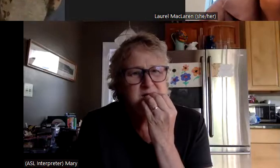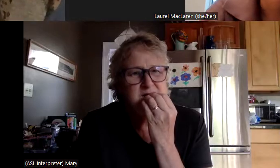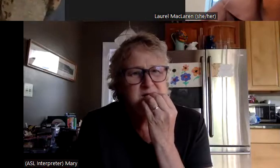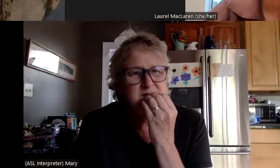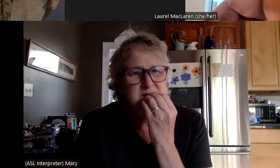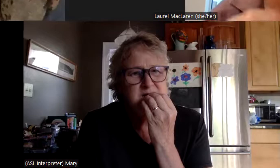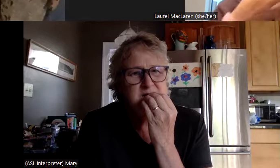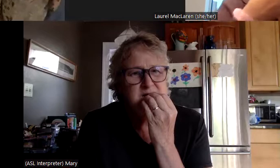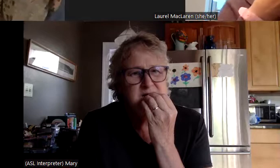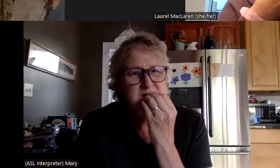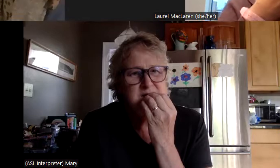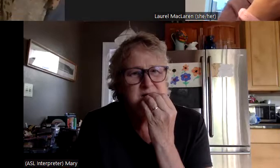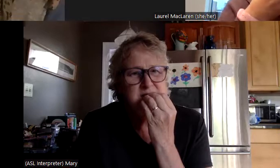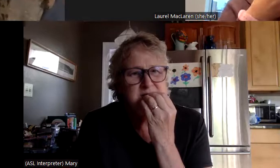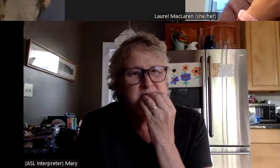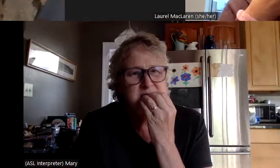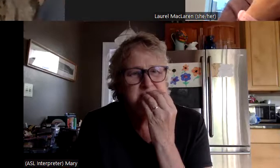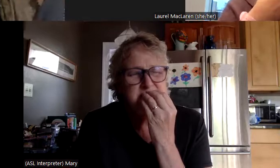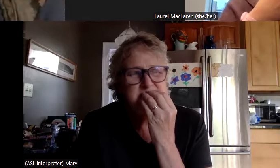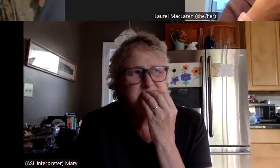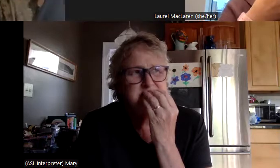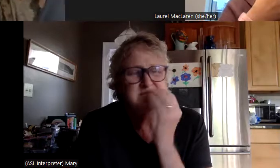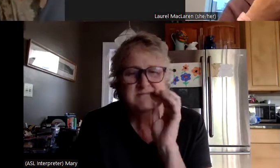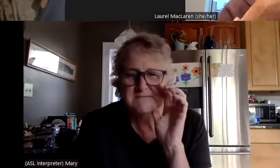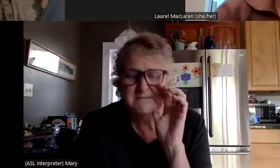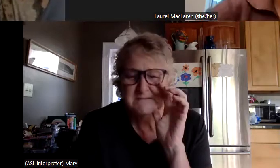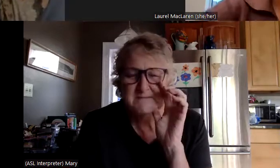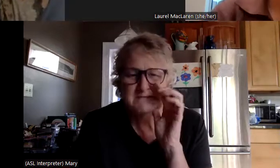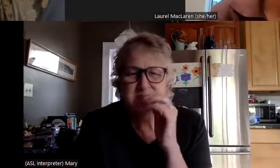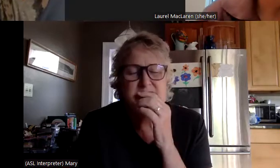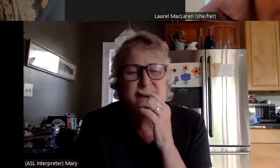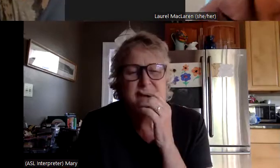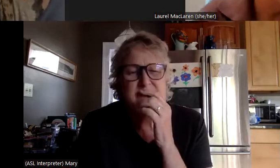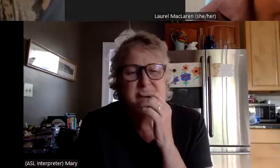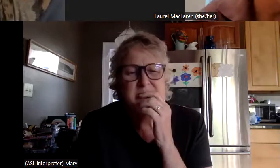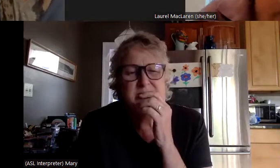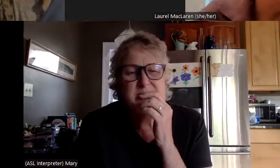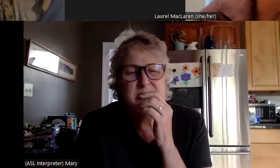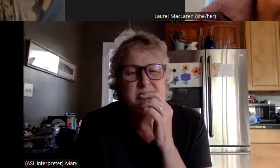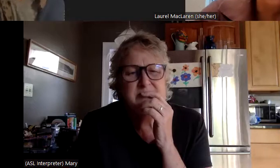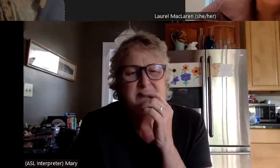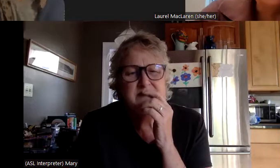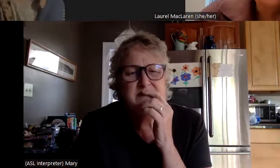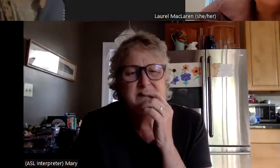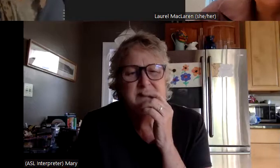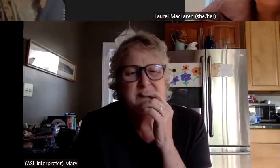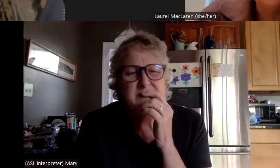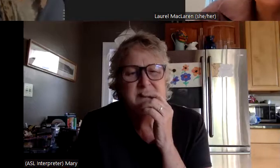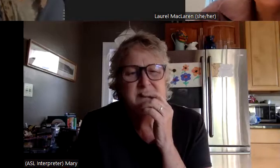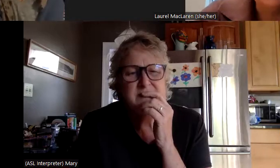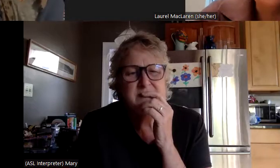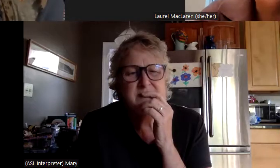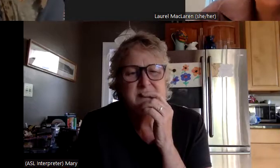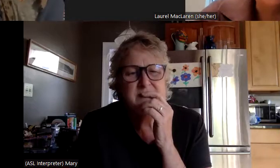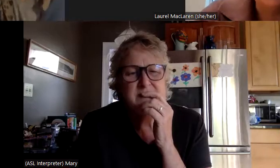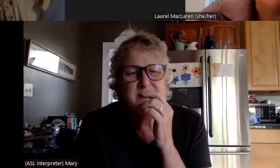I was happy that it stayed over there. I don't remember it being so big, but I mean, we definitely did have like the